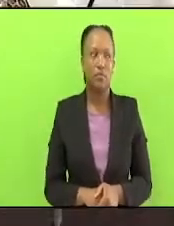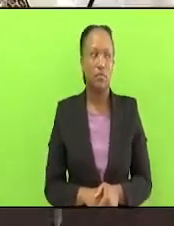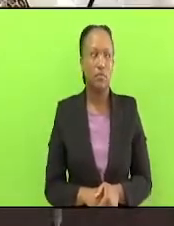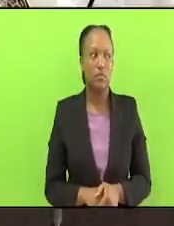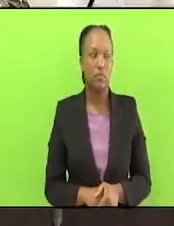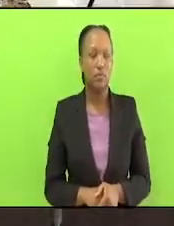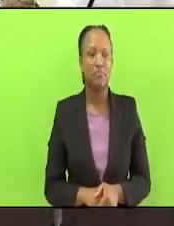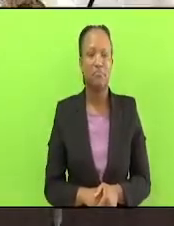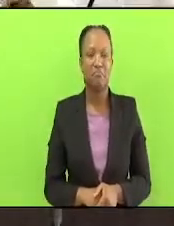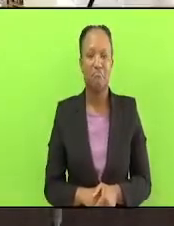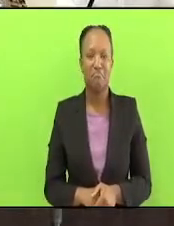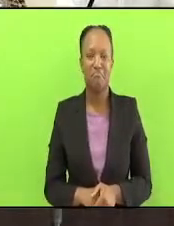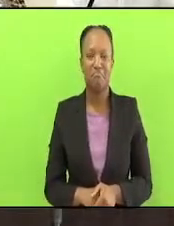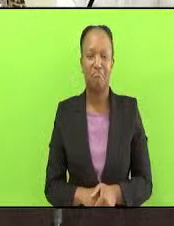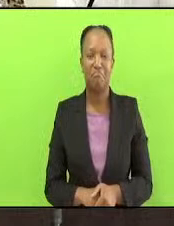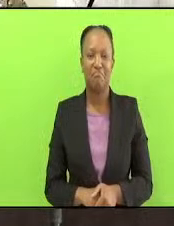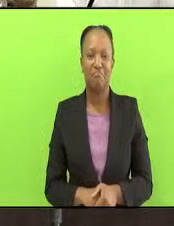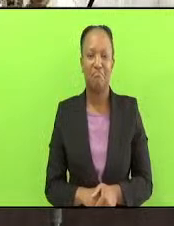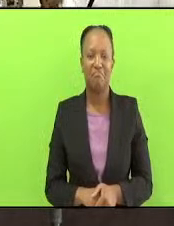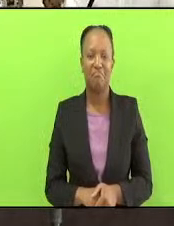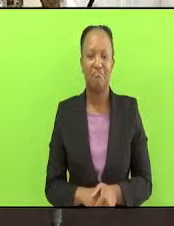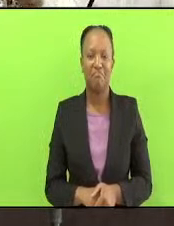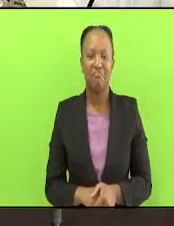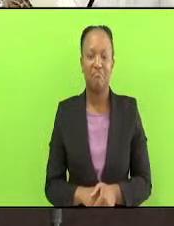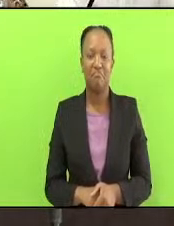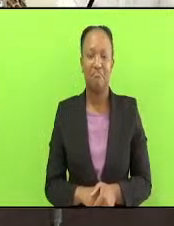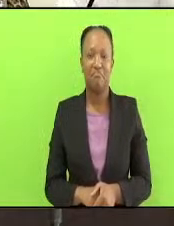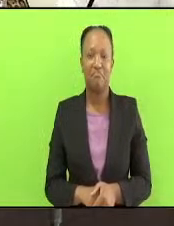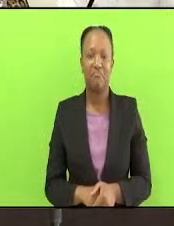Ke bone sentle go na le. Eh, wena.